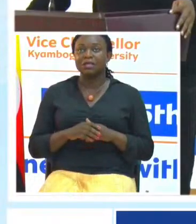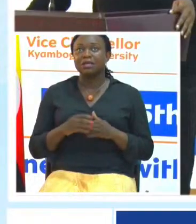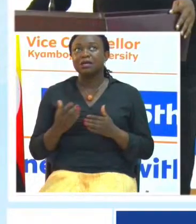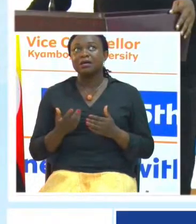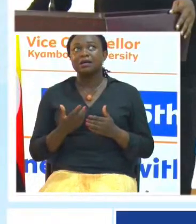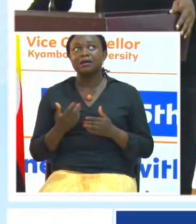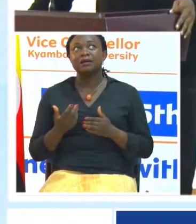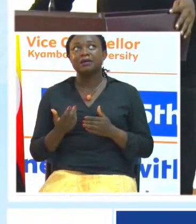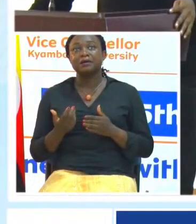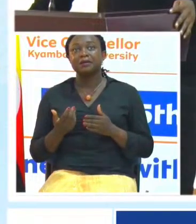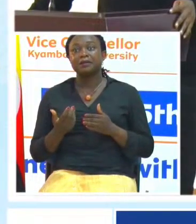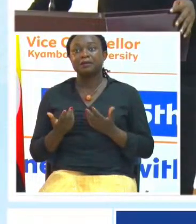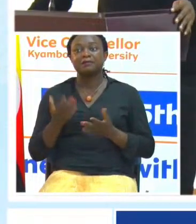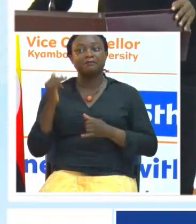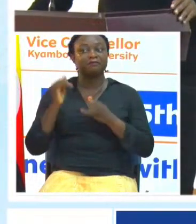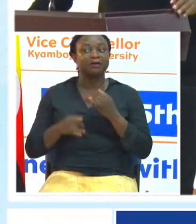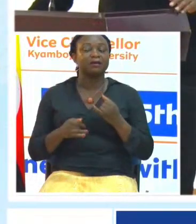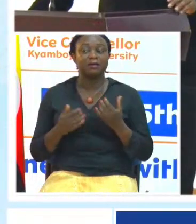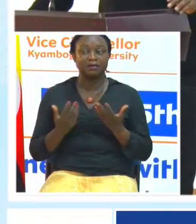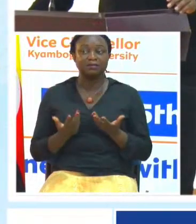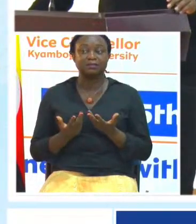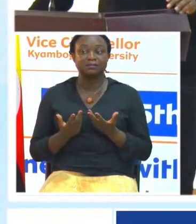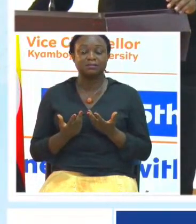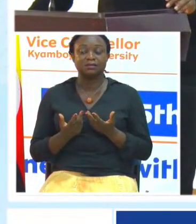And finally,